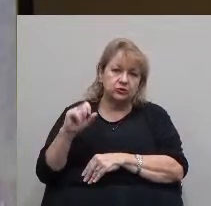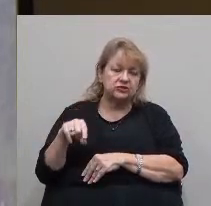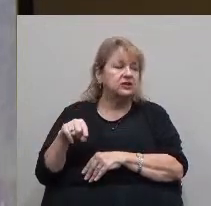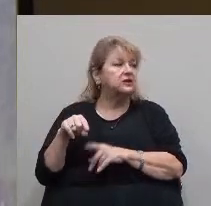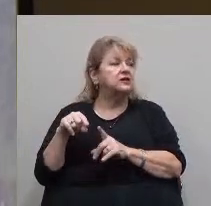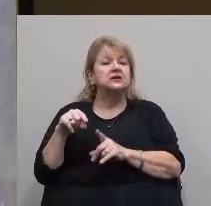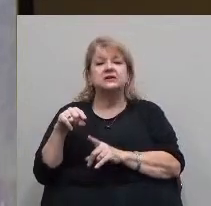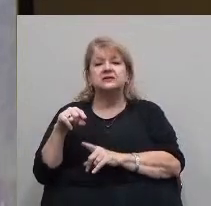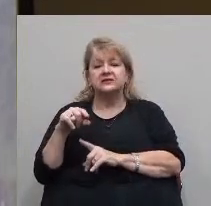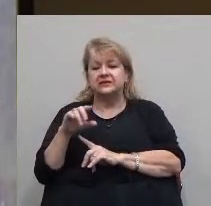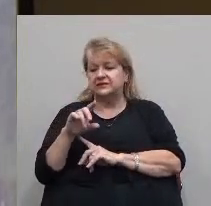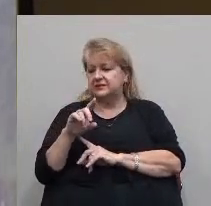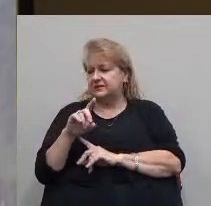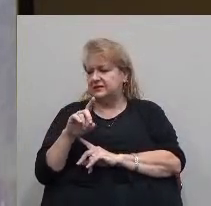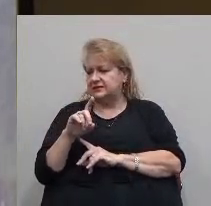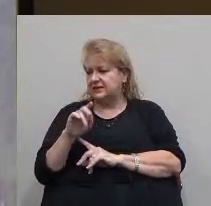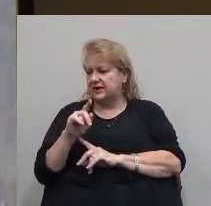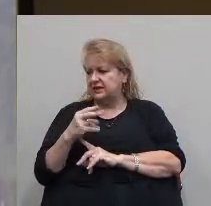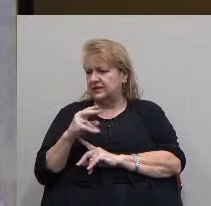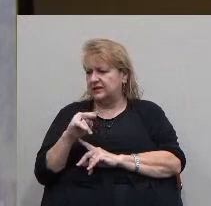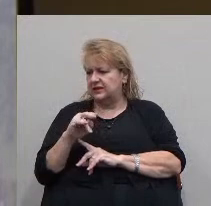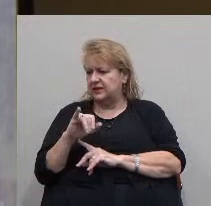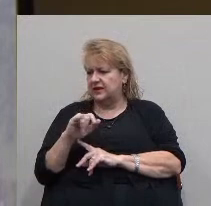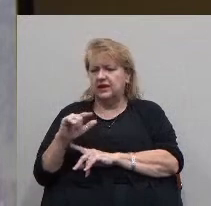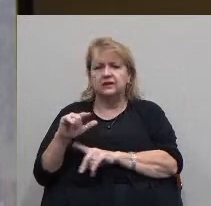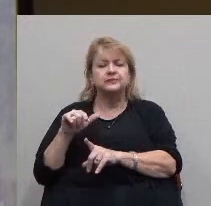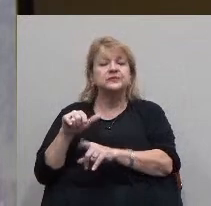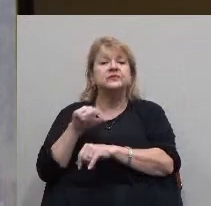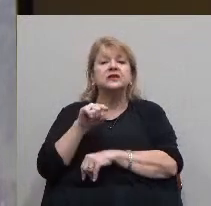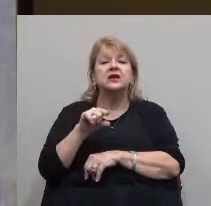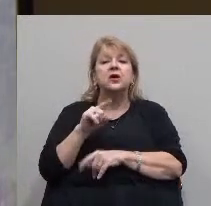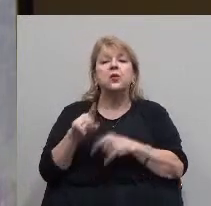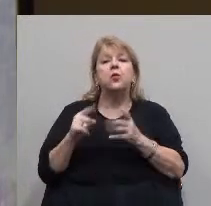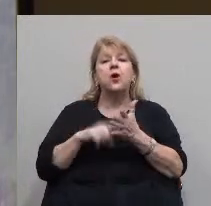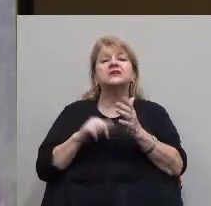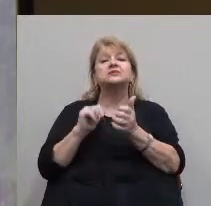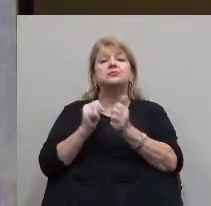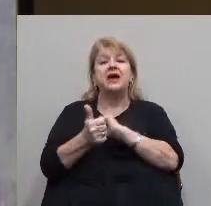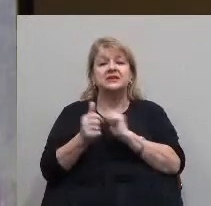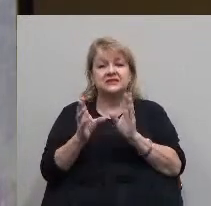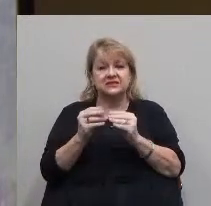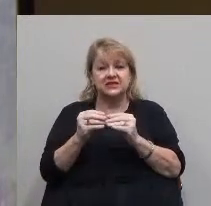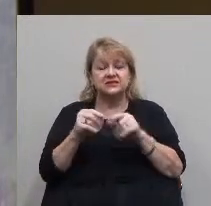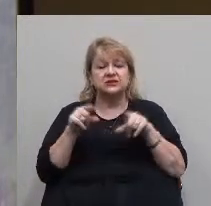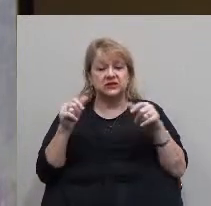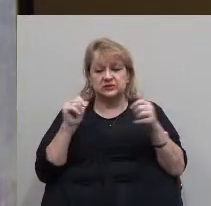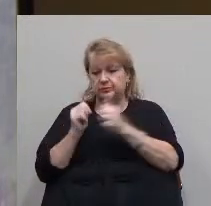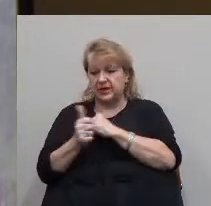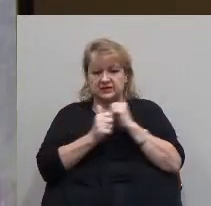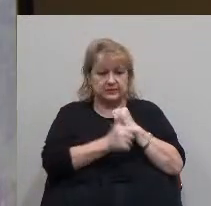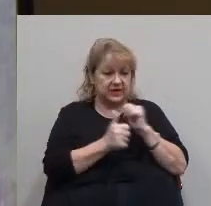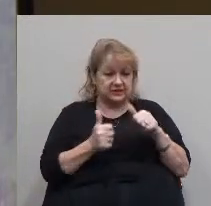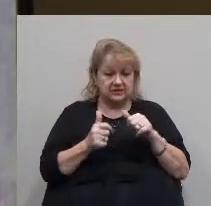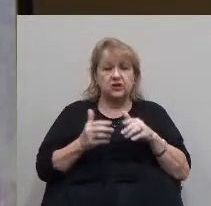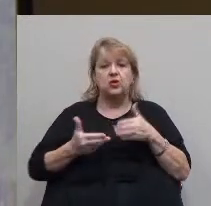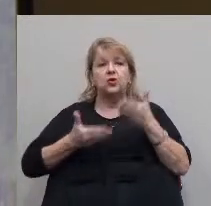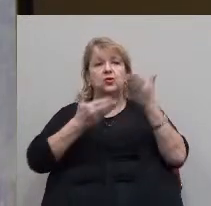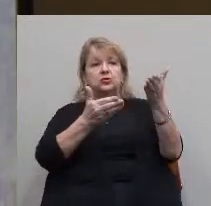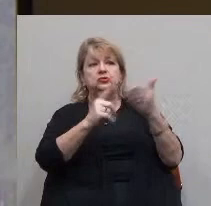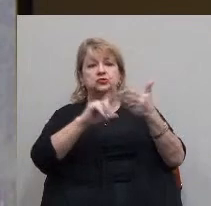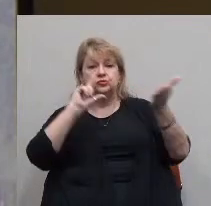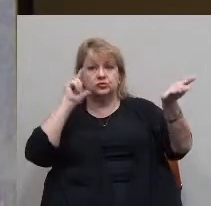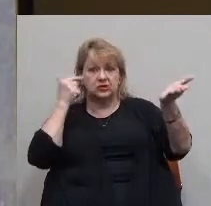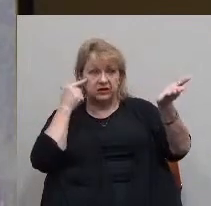effective date. So everything that is passed in the session and signed by the governor or lapses his signature becomes effective